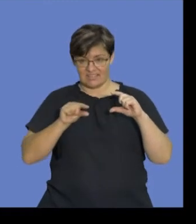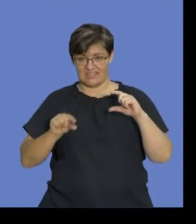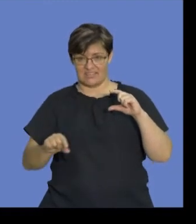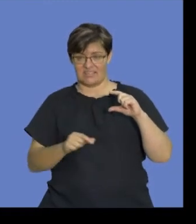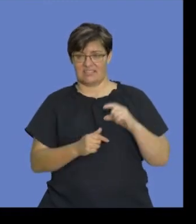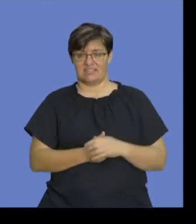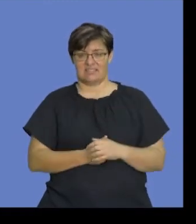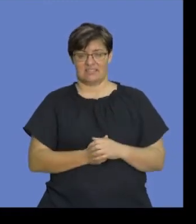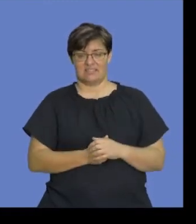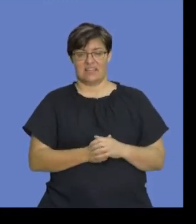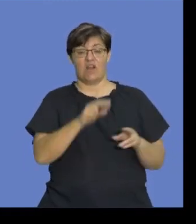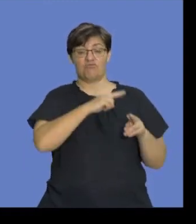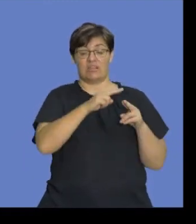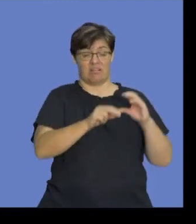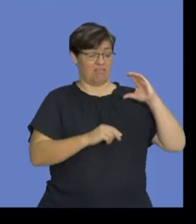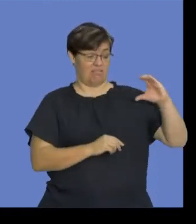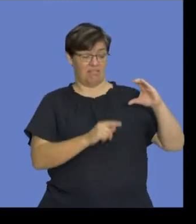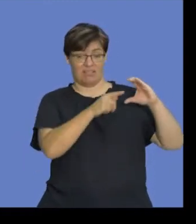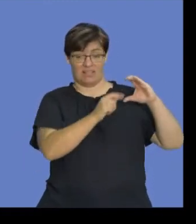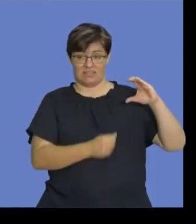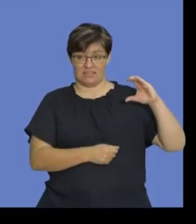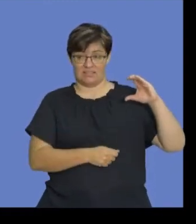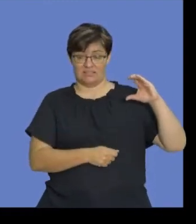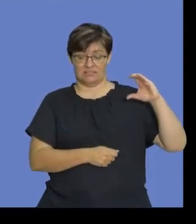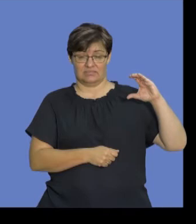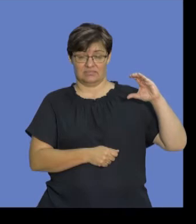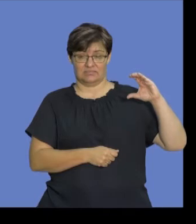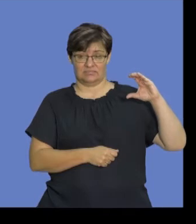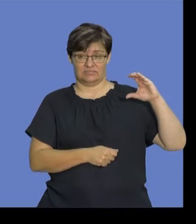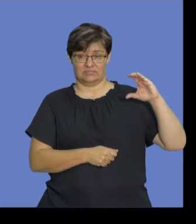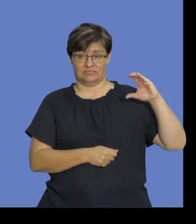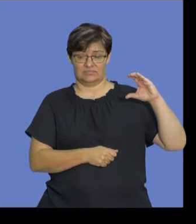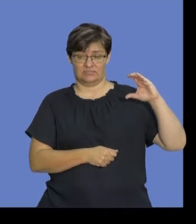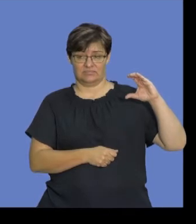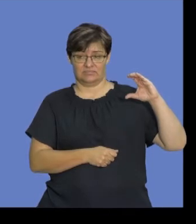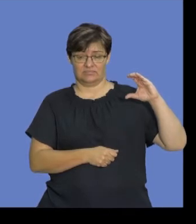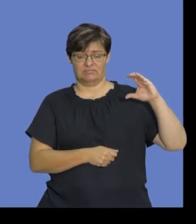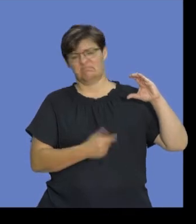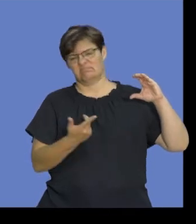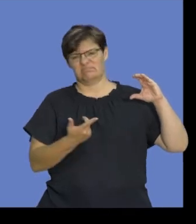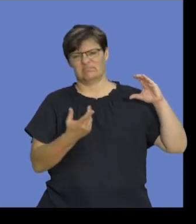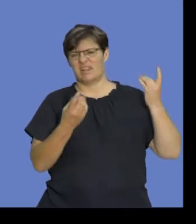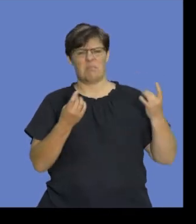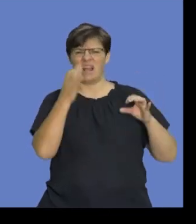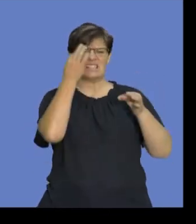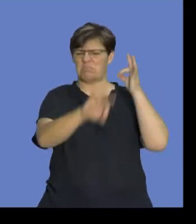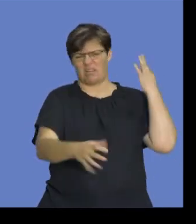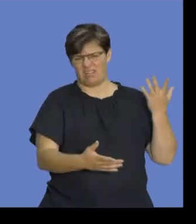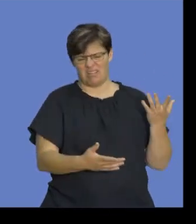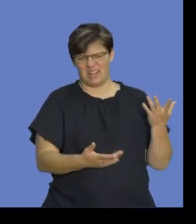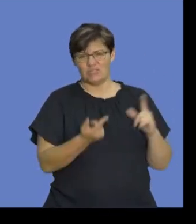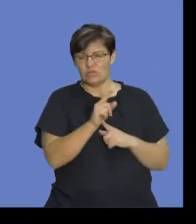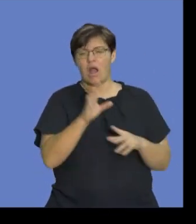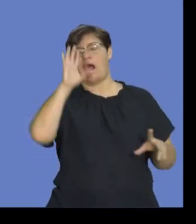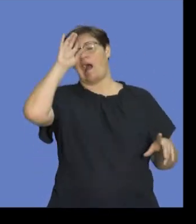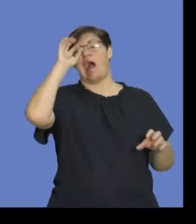here's your rental amount, okay? And here I'm going to use figures, but I'm going to use simple figures just so that you get the